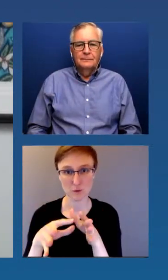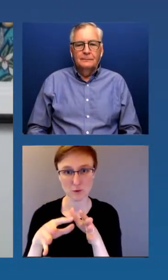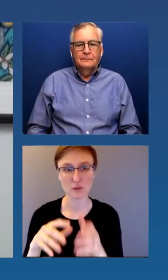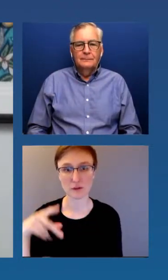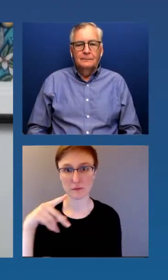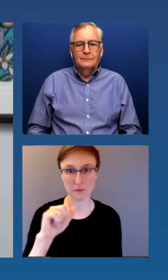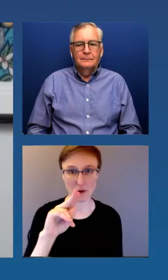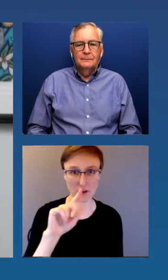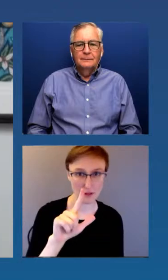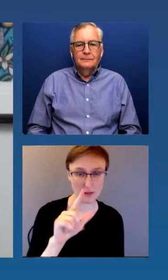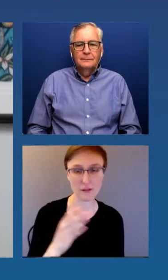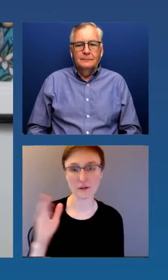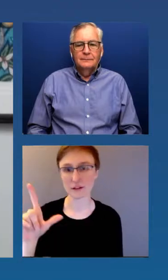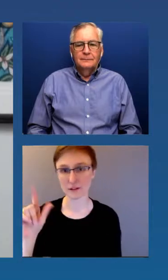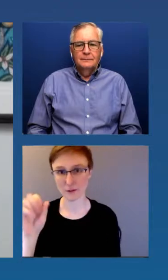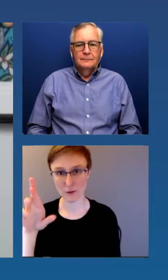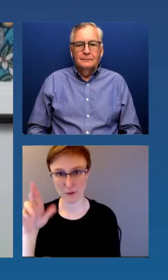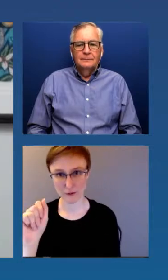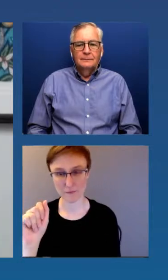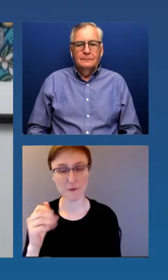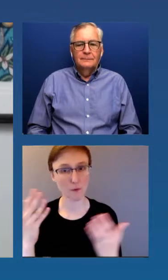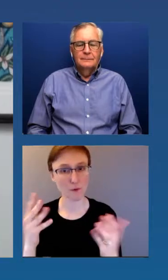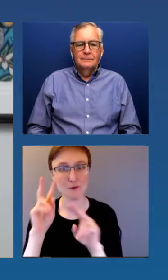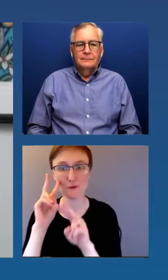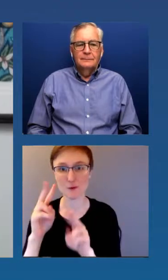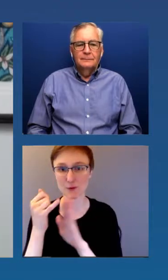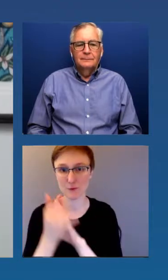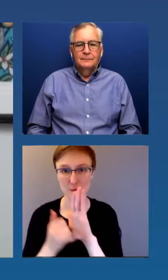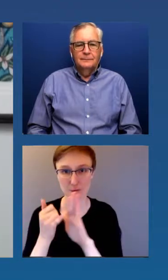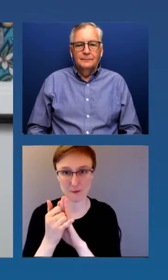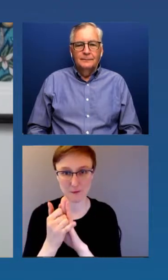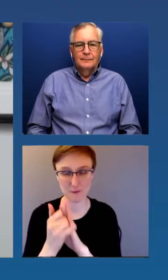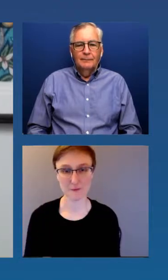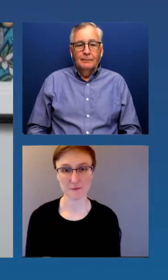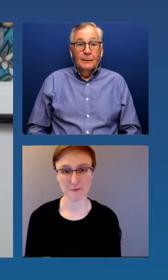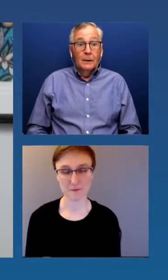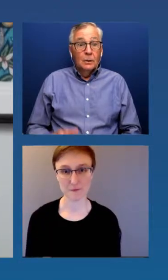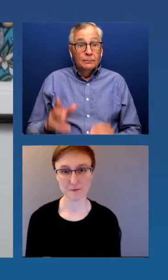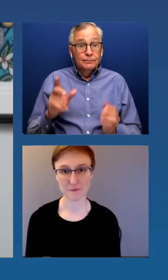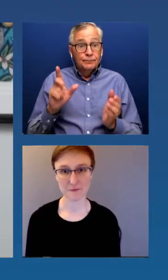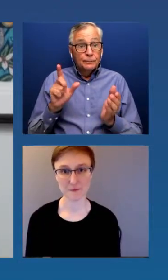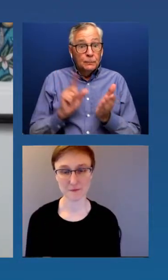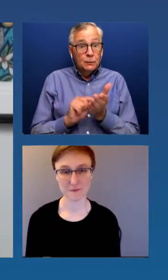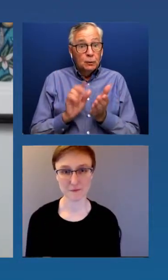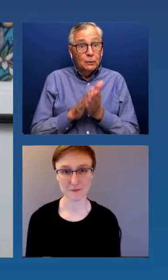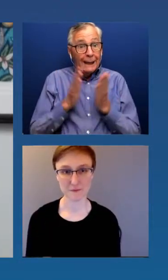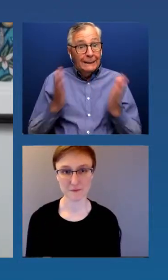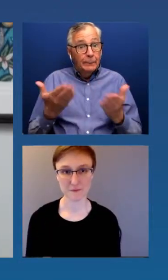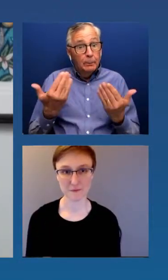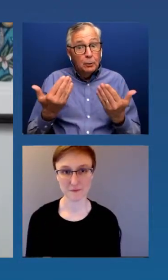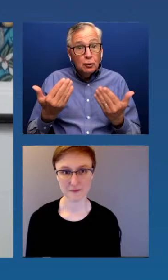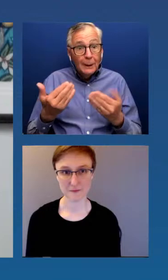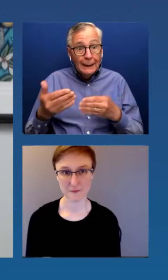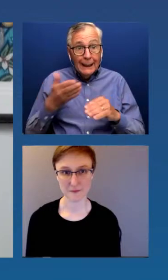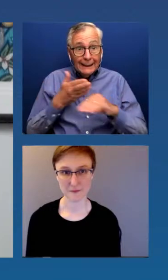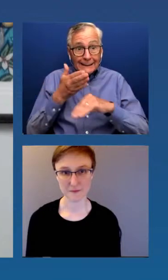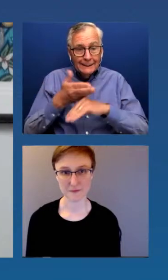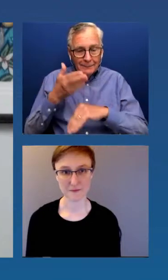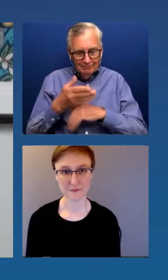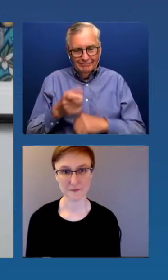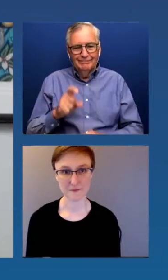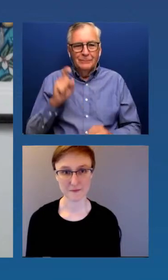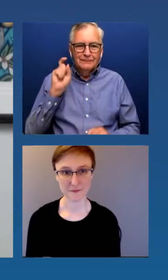along on the YouTube stream. Les journalistes ayant des besoins en matière d'accessibilité peuvent épingler